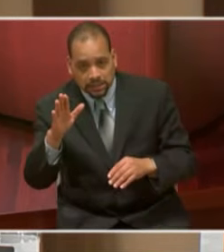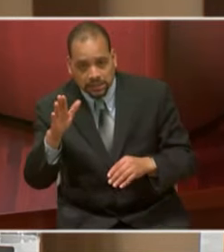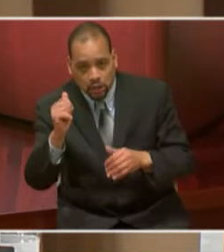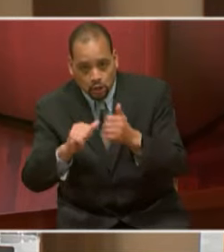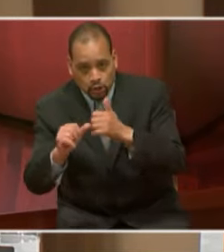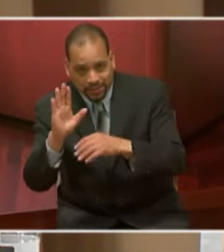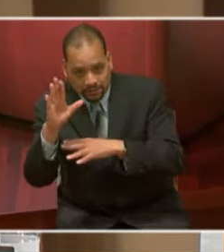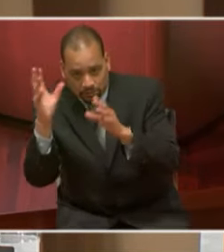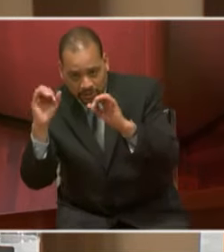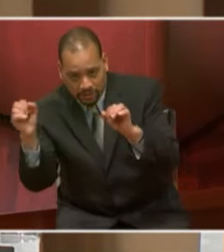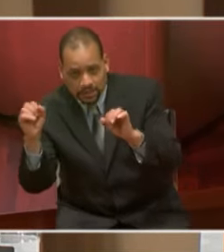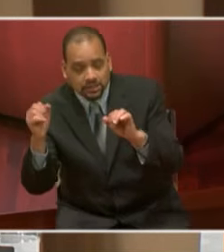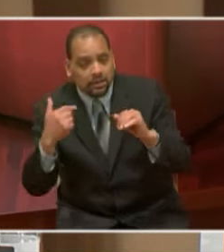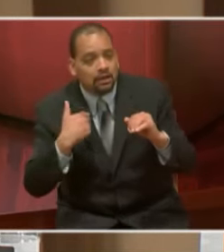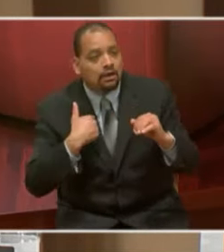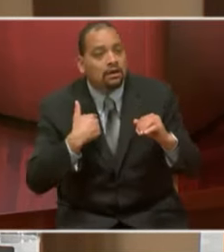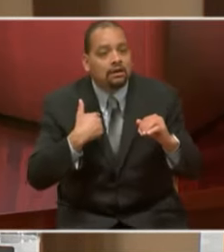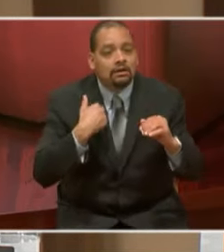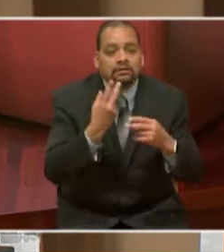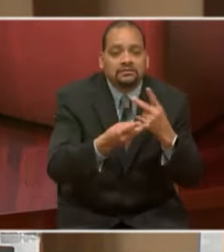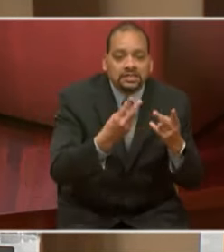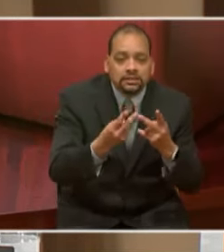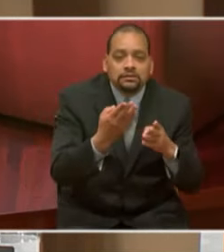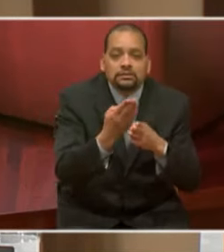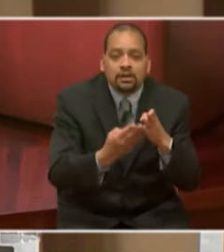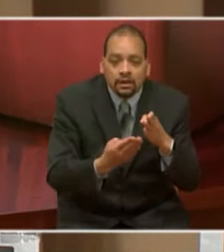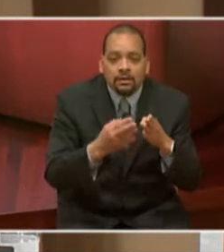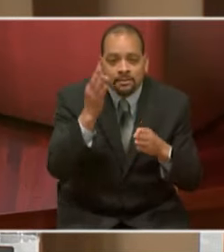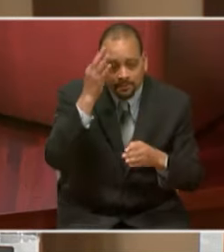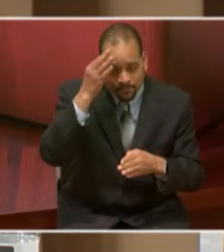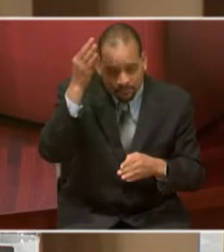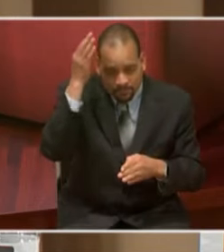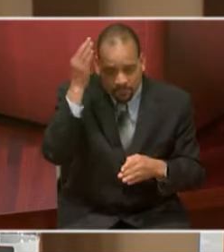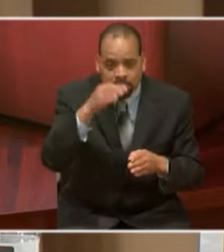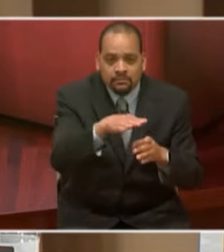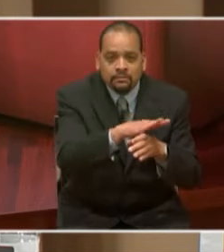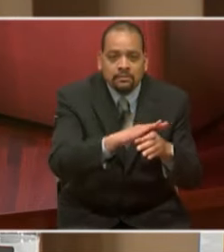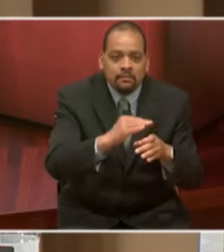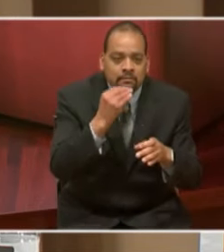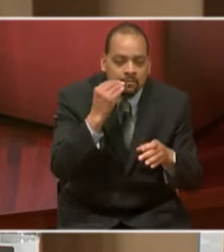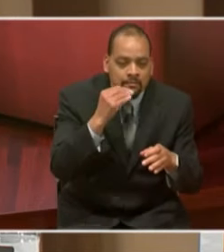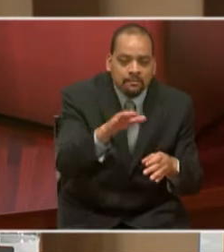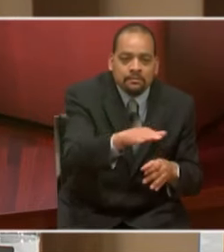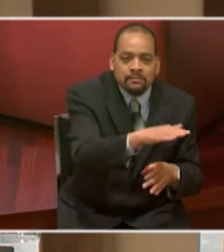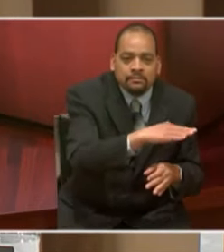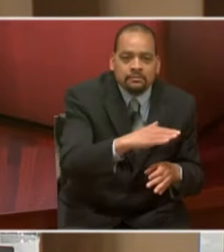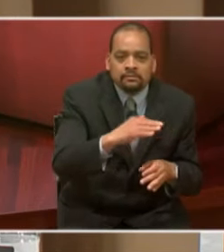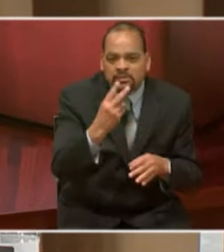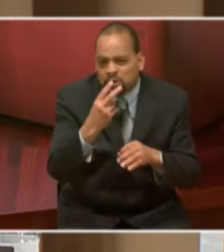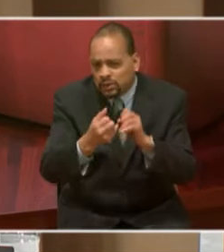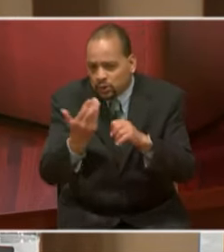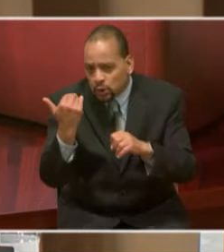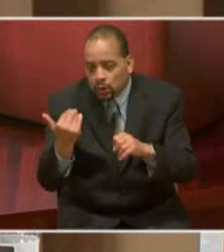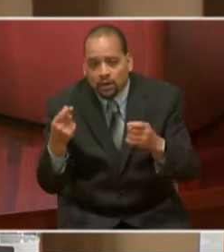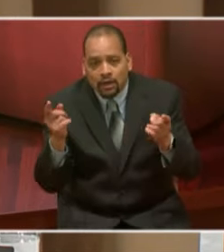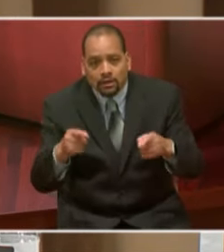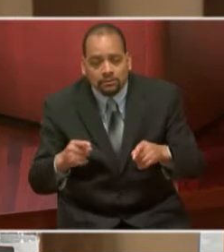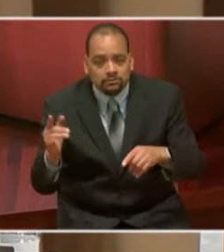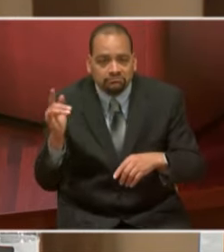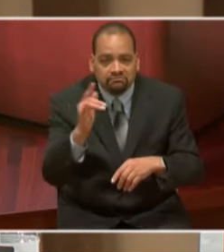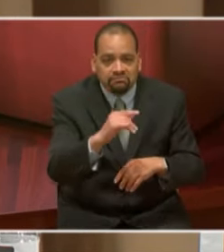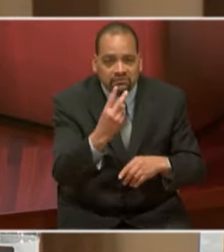man. He was trying to identify with the movement. And I believe it was